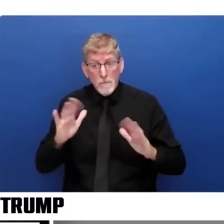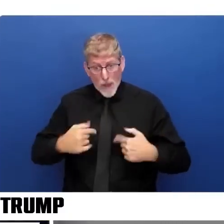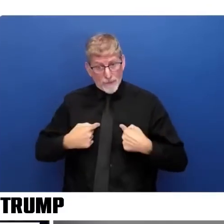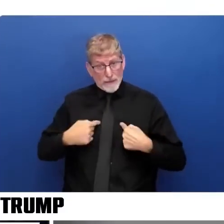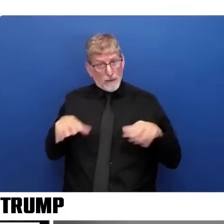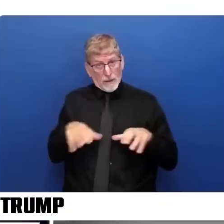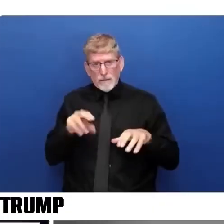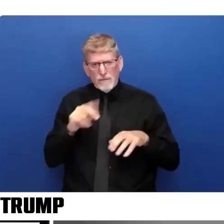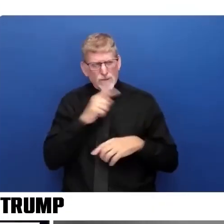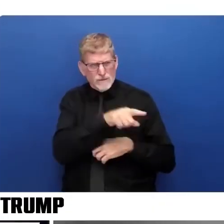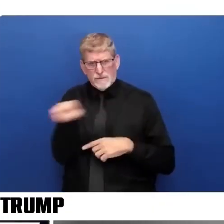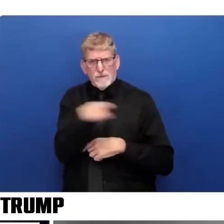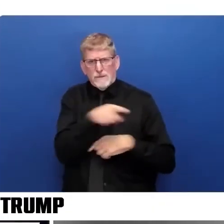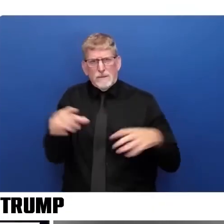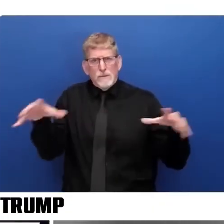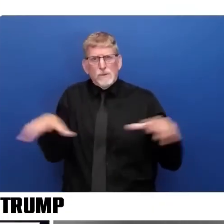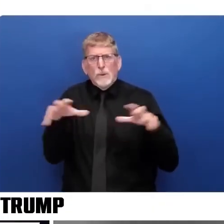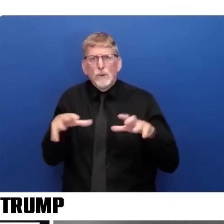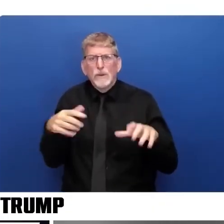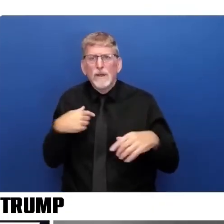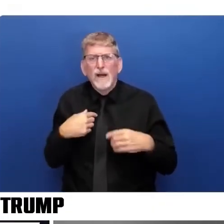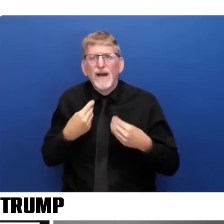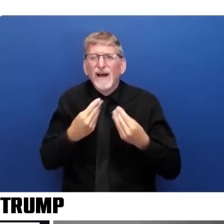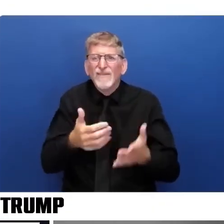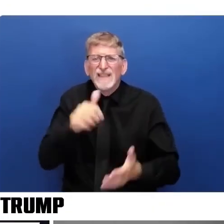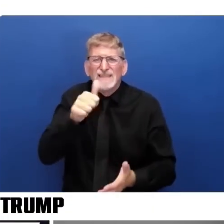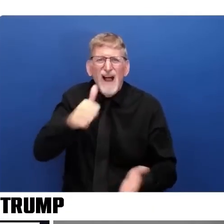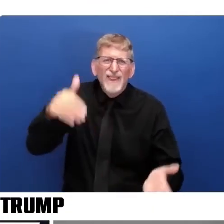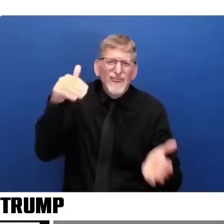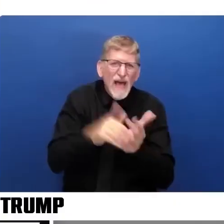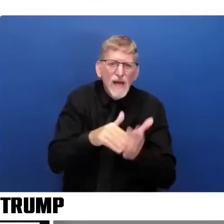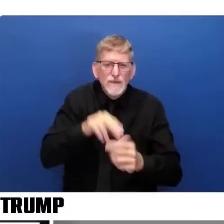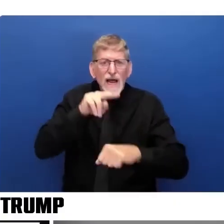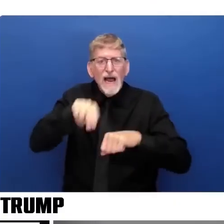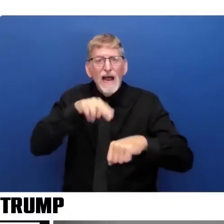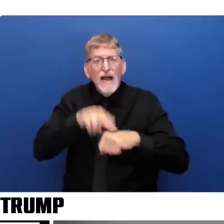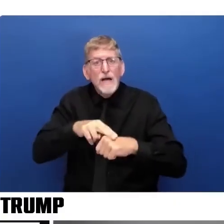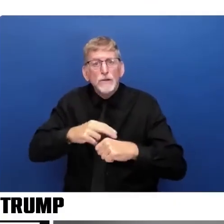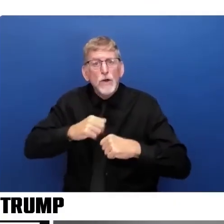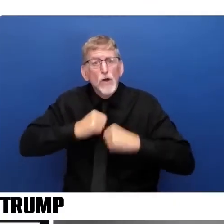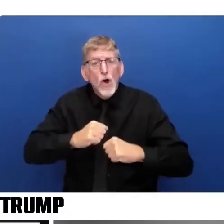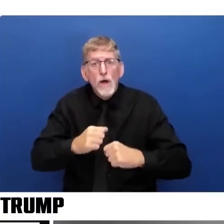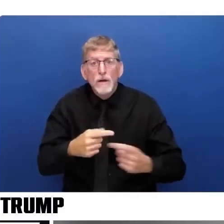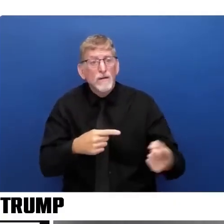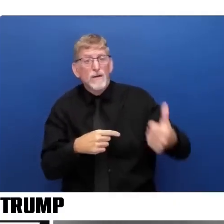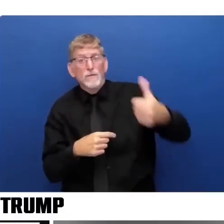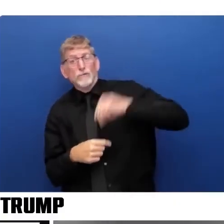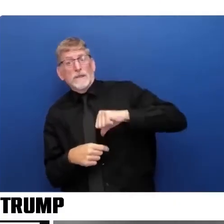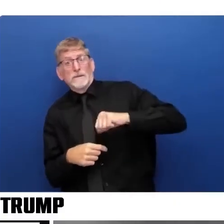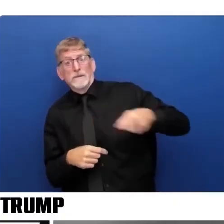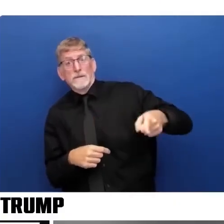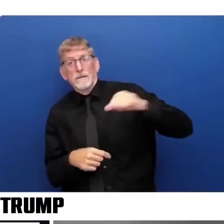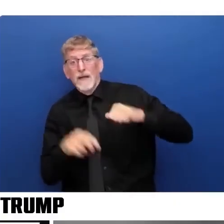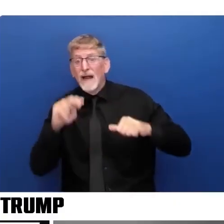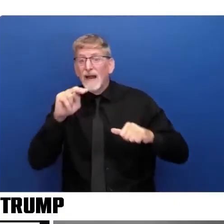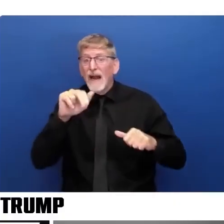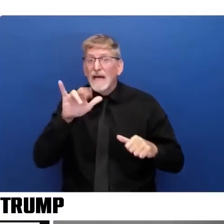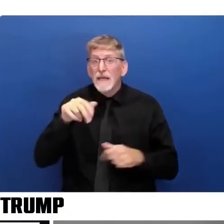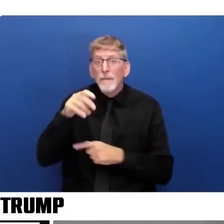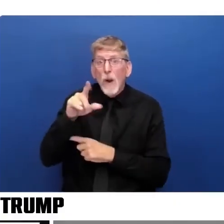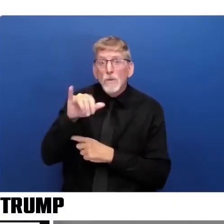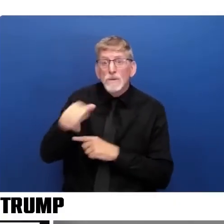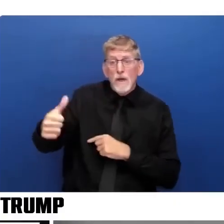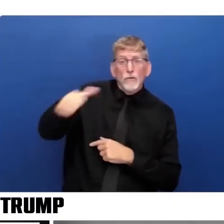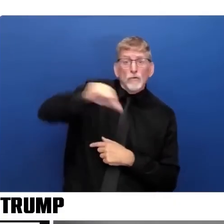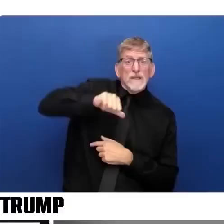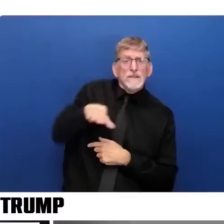you 10,000 National Guard or soldiers. They rejected me. Nancy Pelosi rejected me. It was just 2 weeks ago. Her daughter